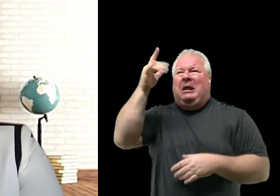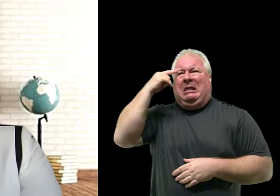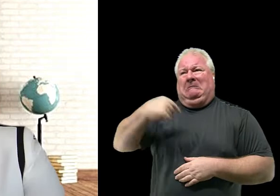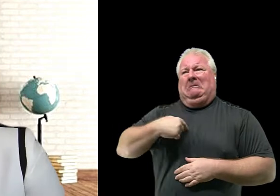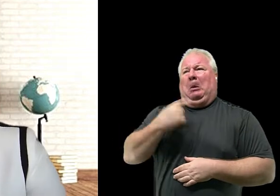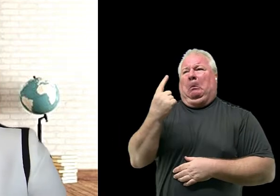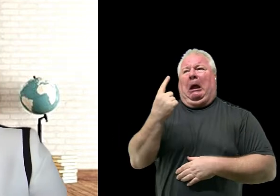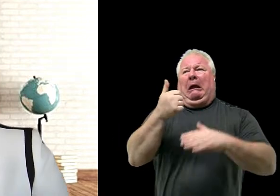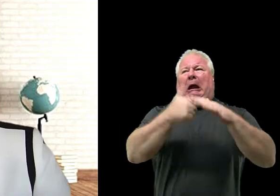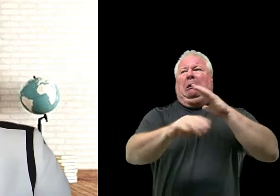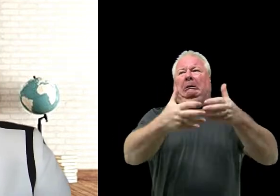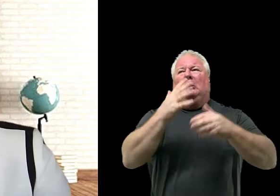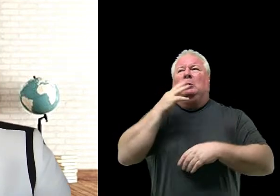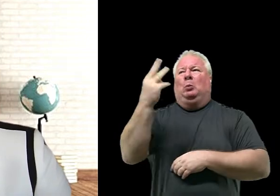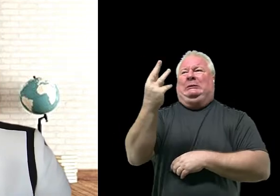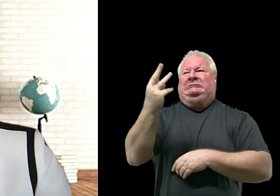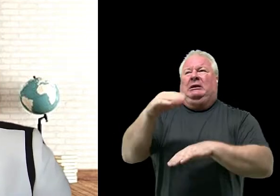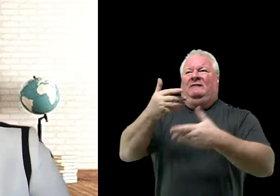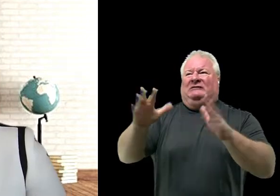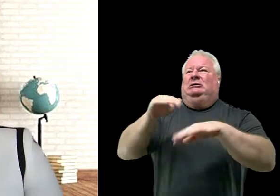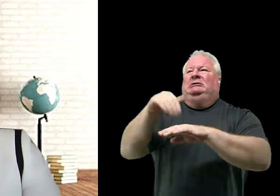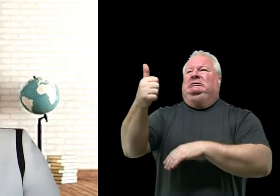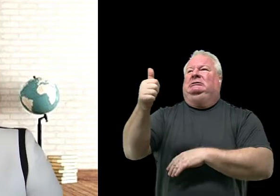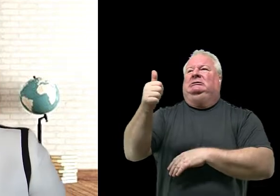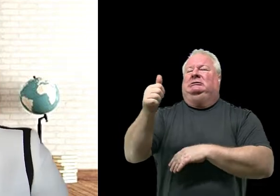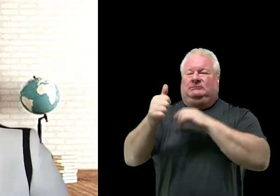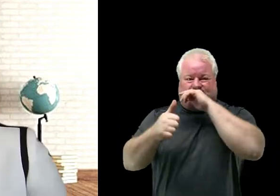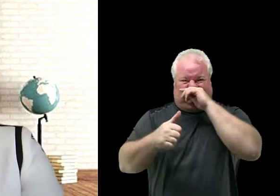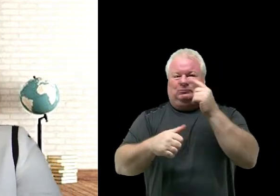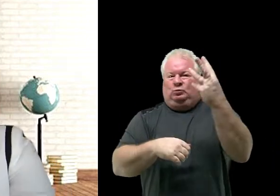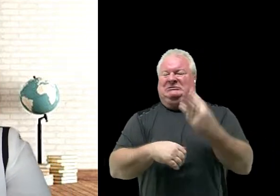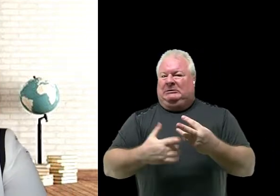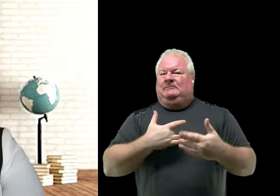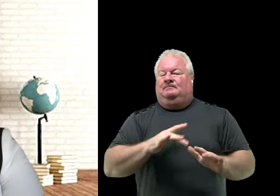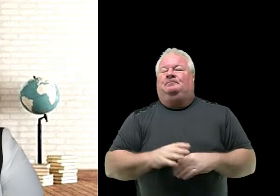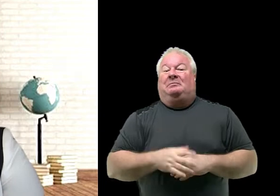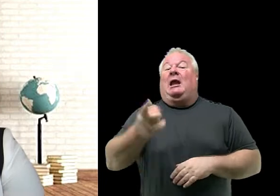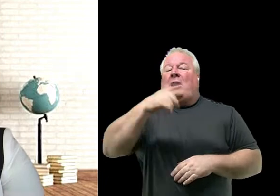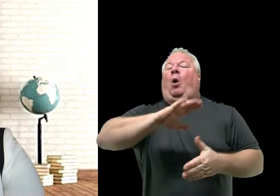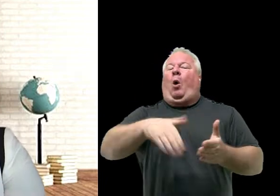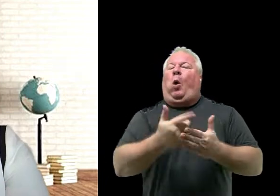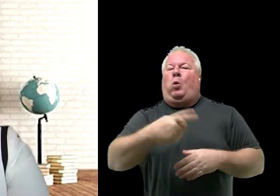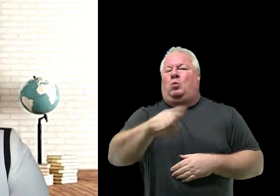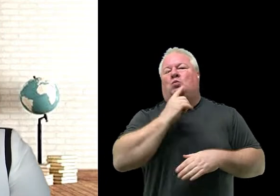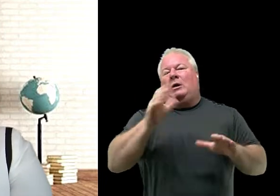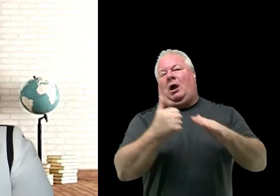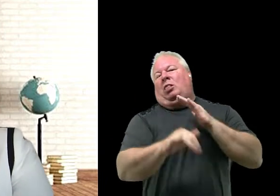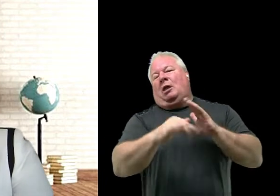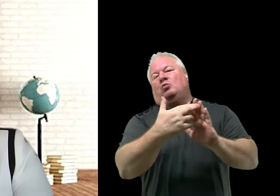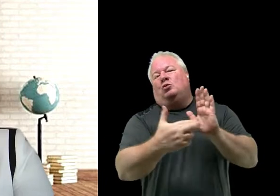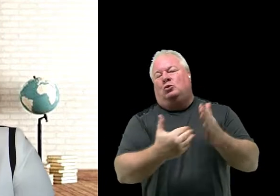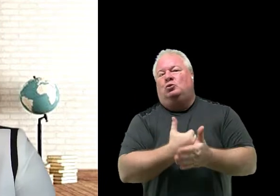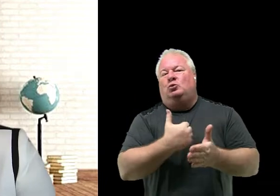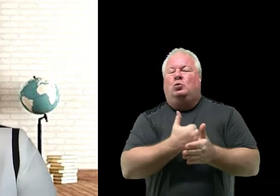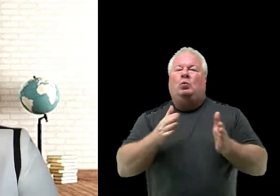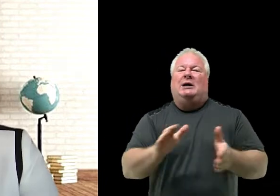and make sure that you plan accordingly. Your Zooms on Wednesday will end at